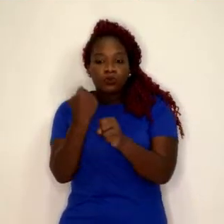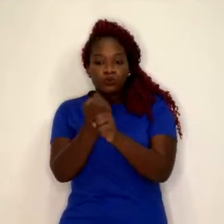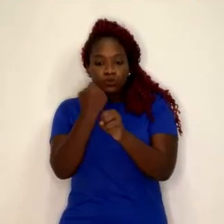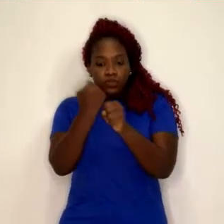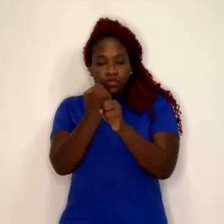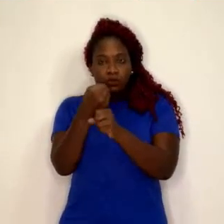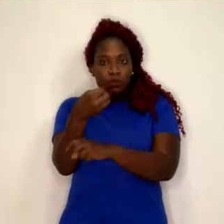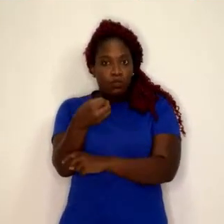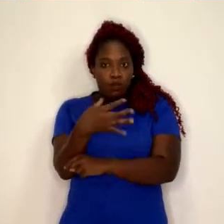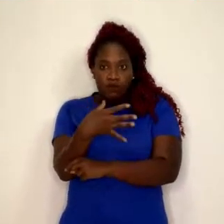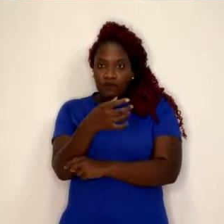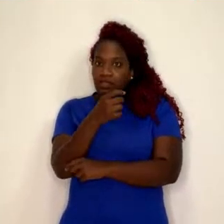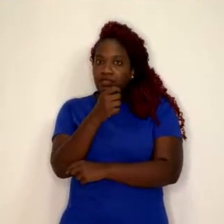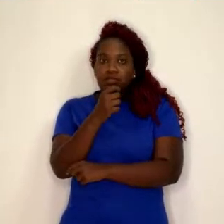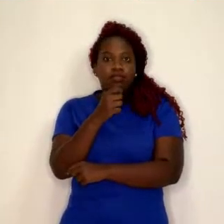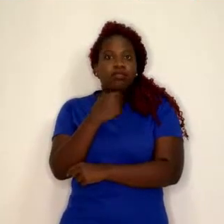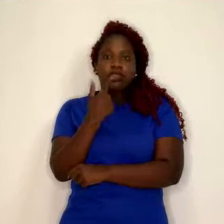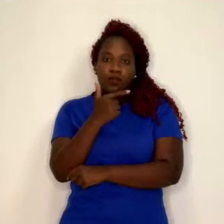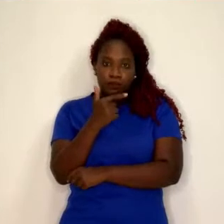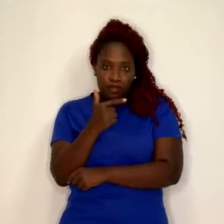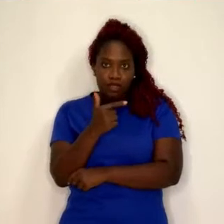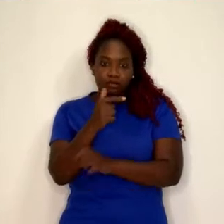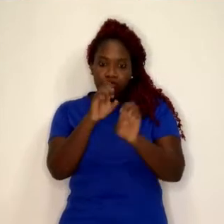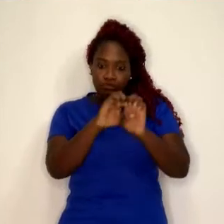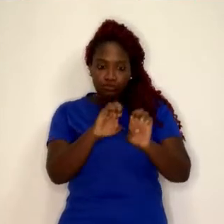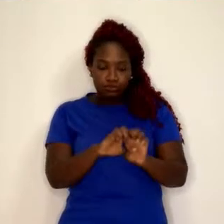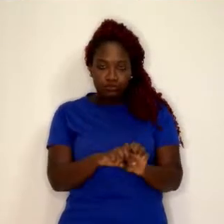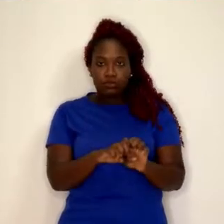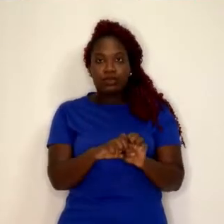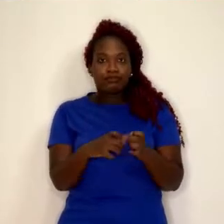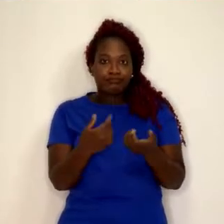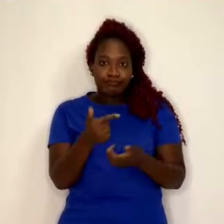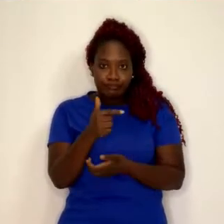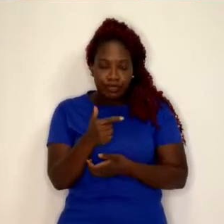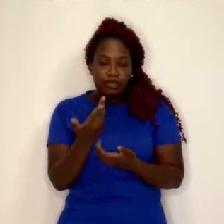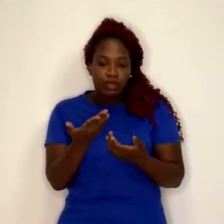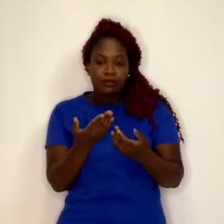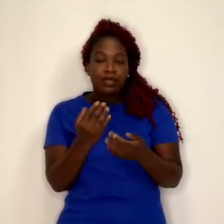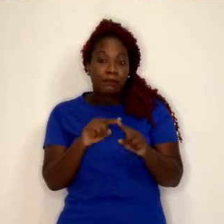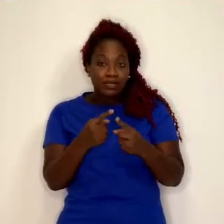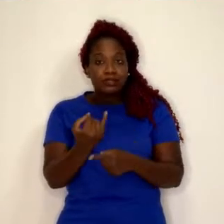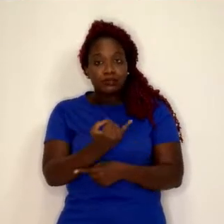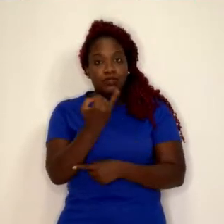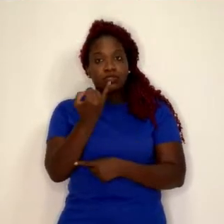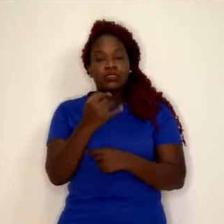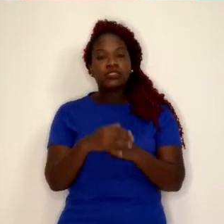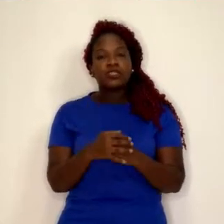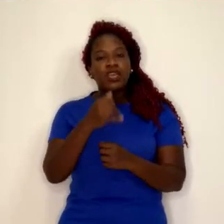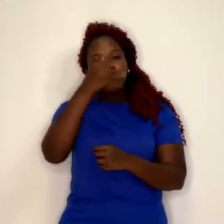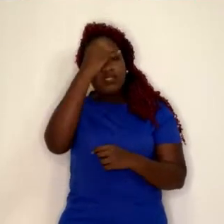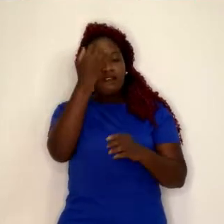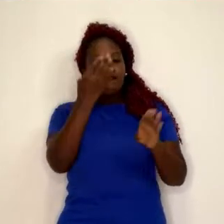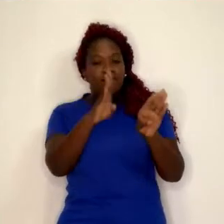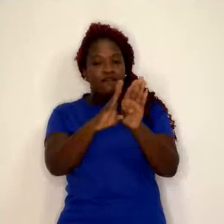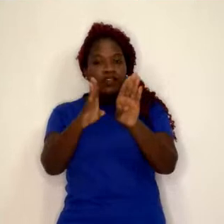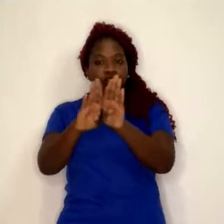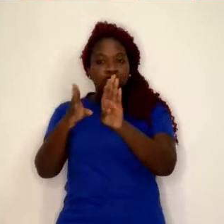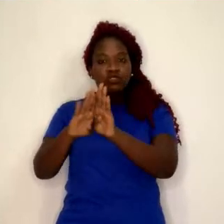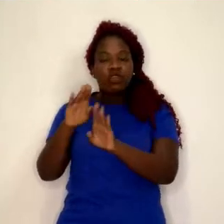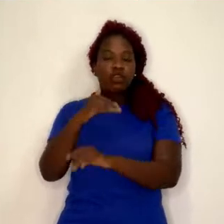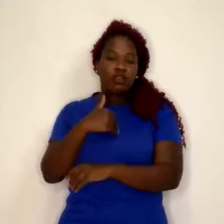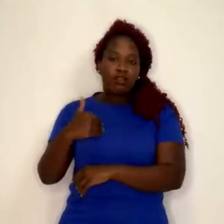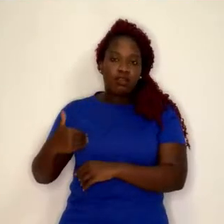the schools in the field, because aside from all these structures that are also important, there is the